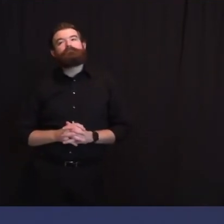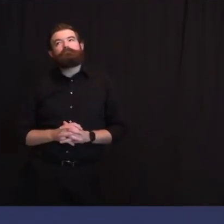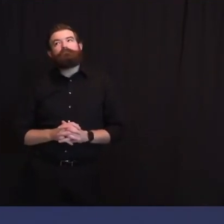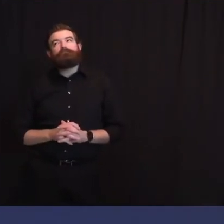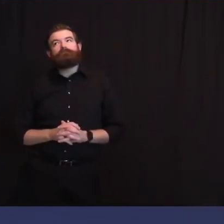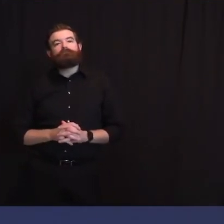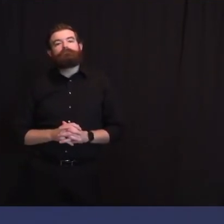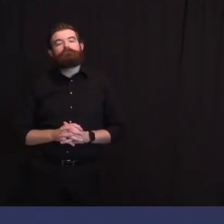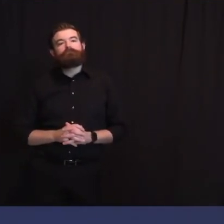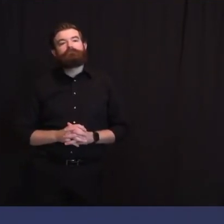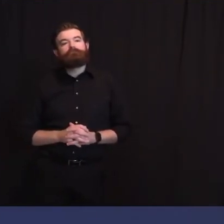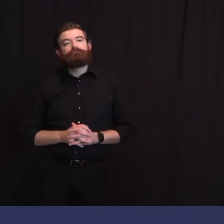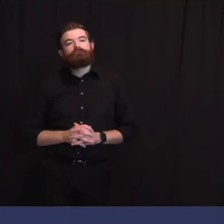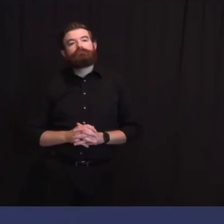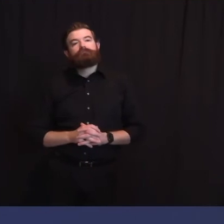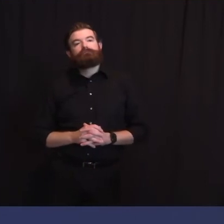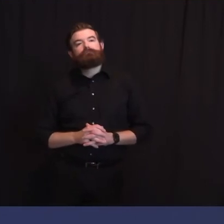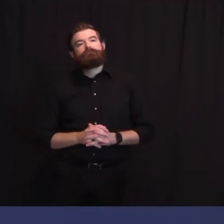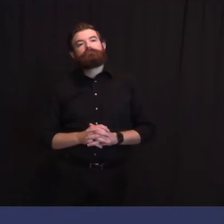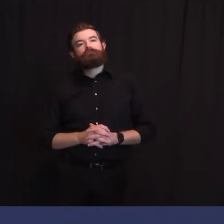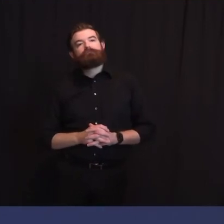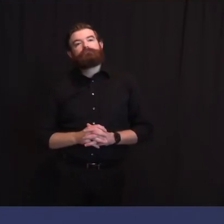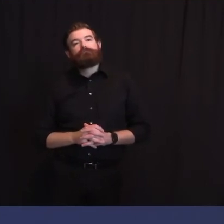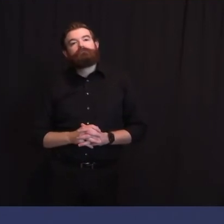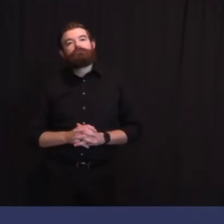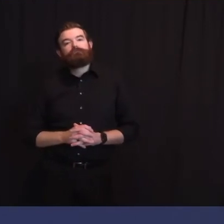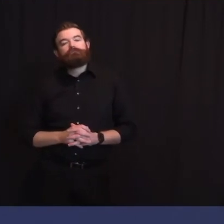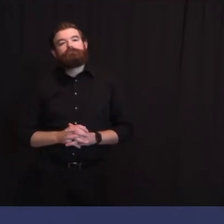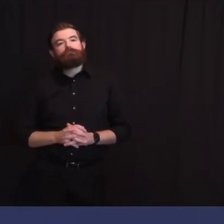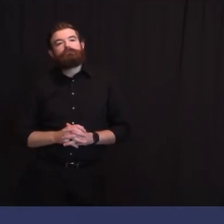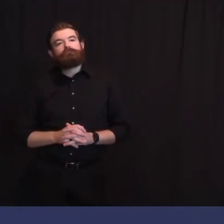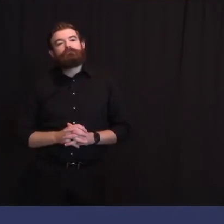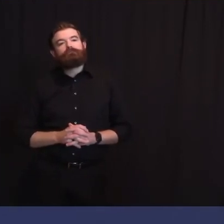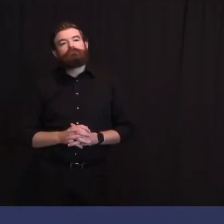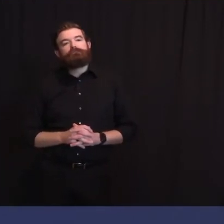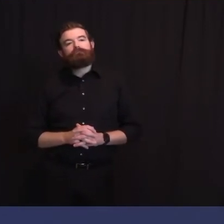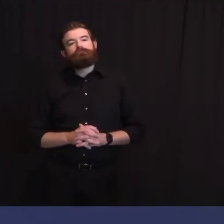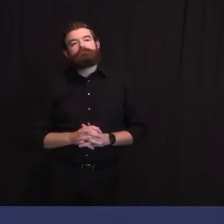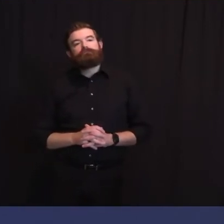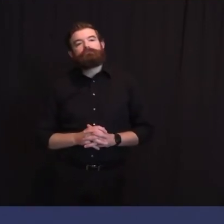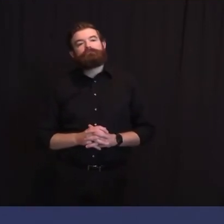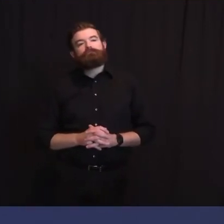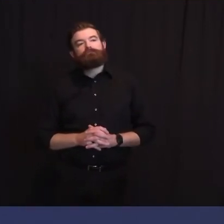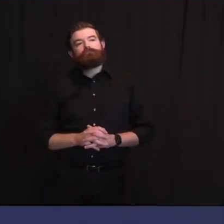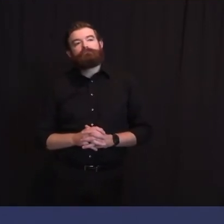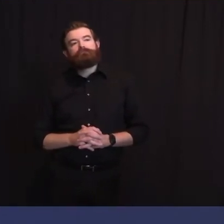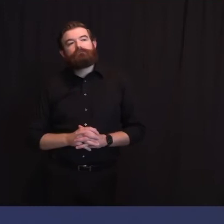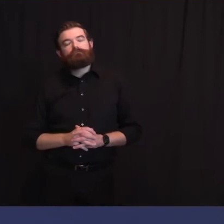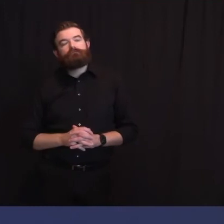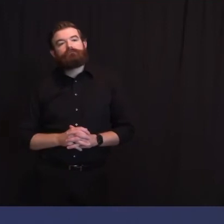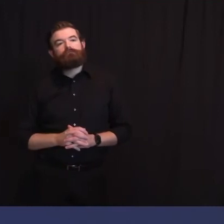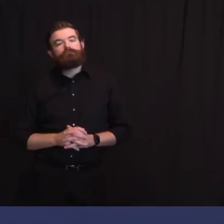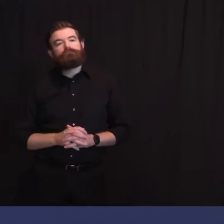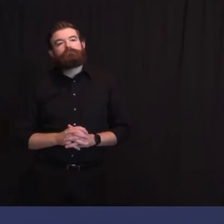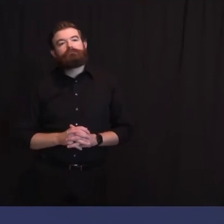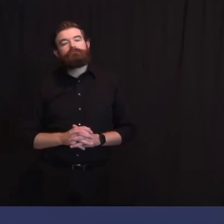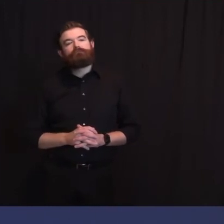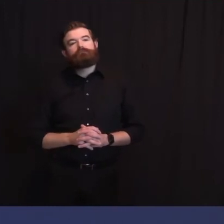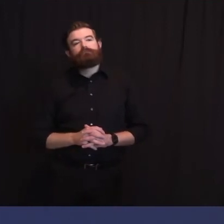ago. The hospitals had been in a closed architecture up until a number of weeks ago. I'm using my terminology, which is not